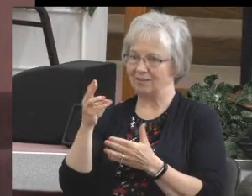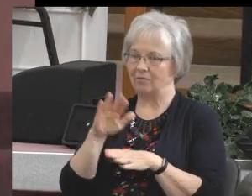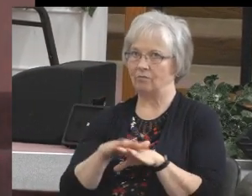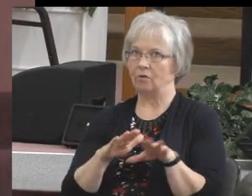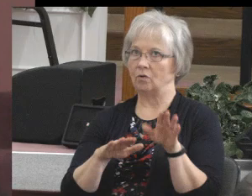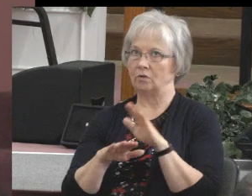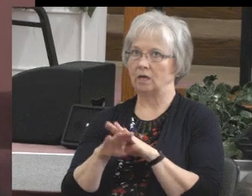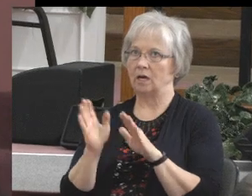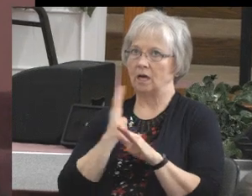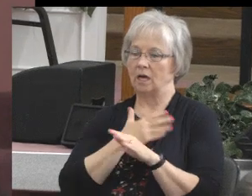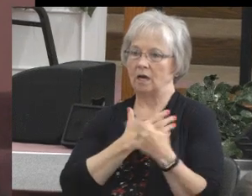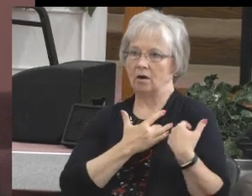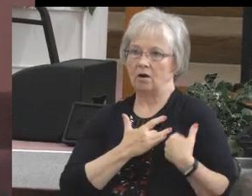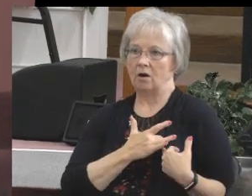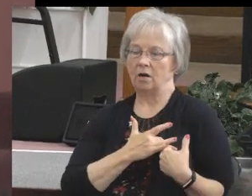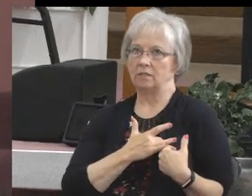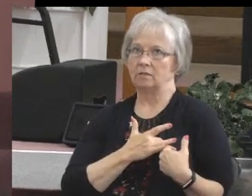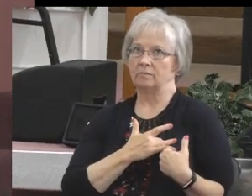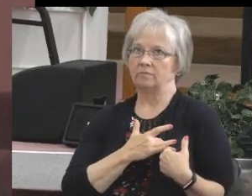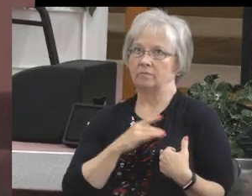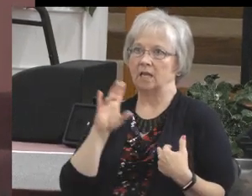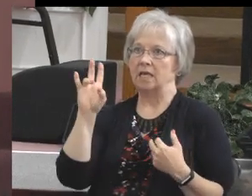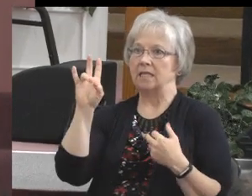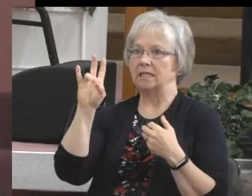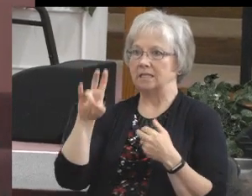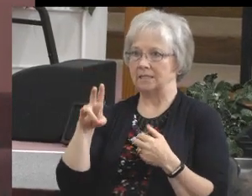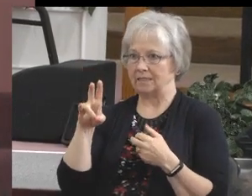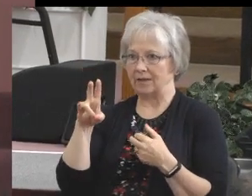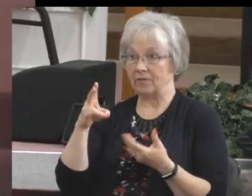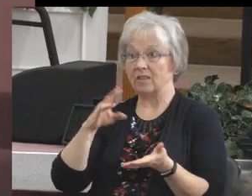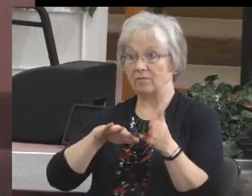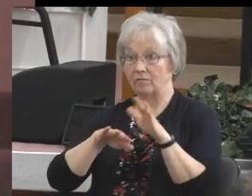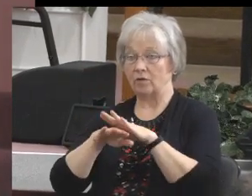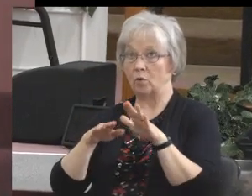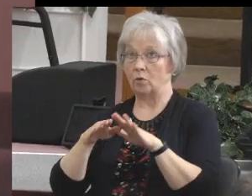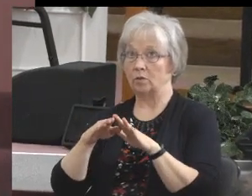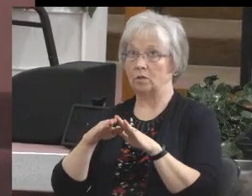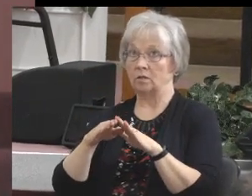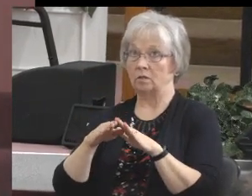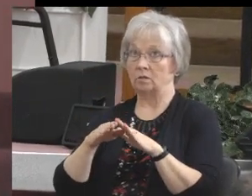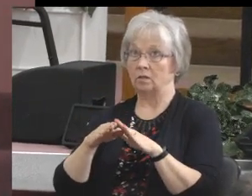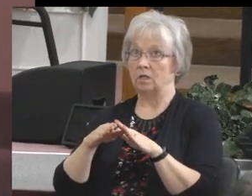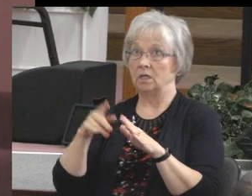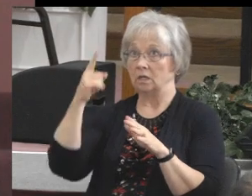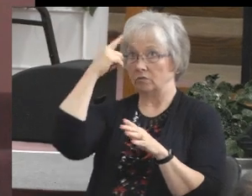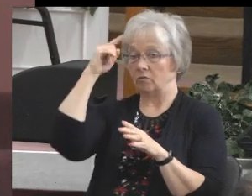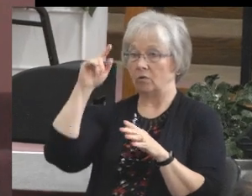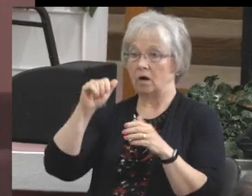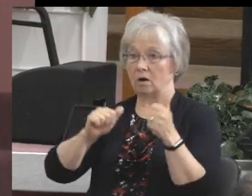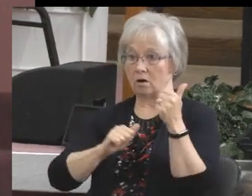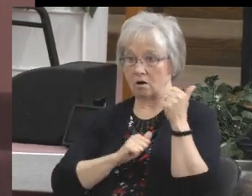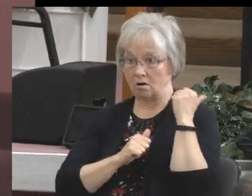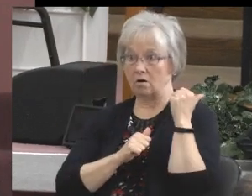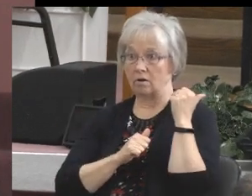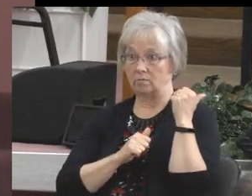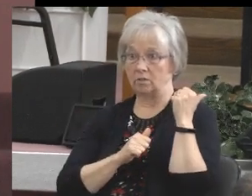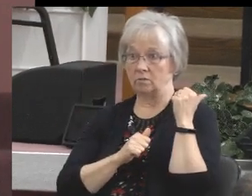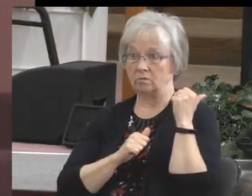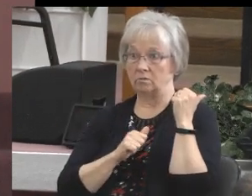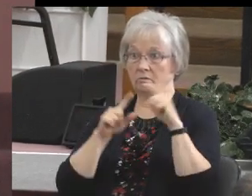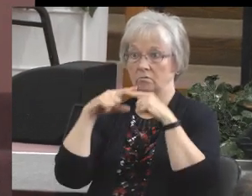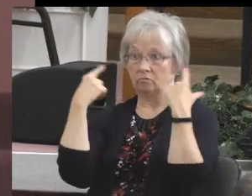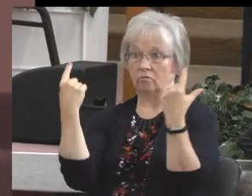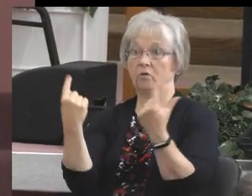seventh fold is a tribute to our armed forces, for it is through the armed forces that we protect our country and